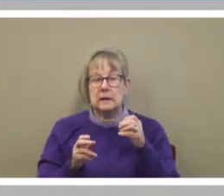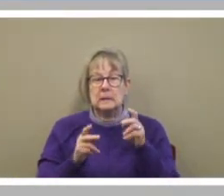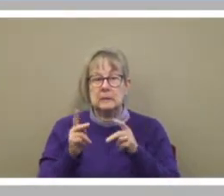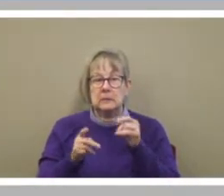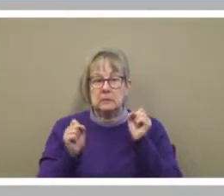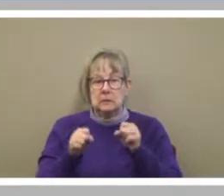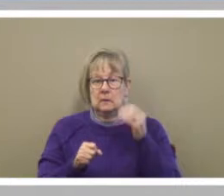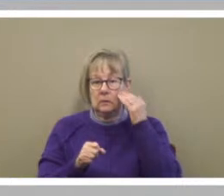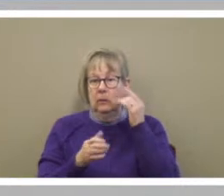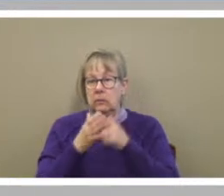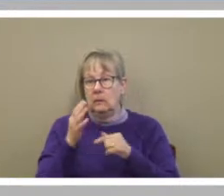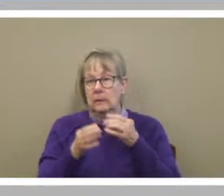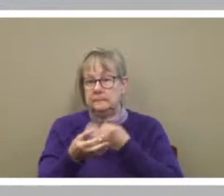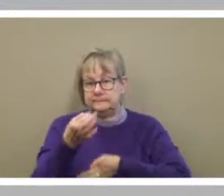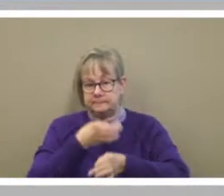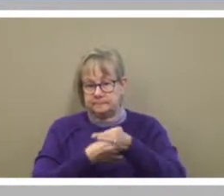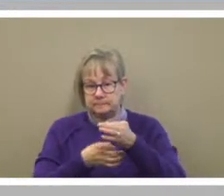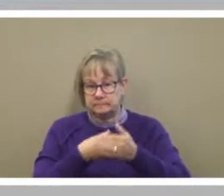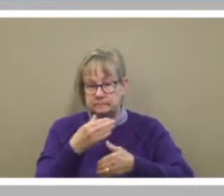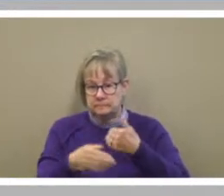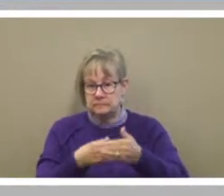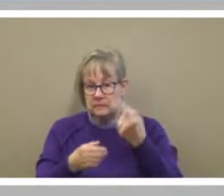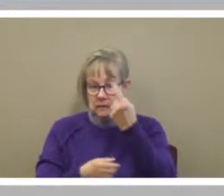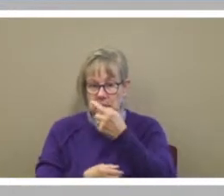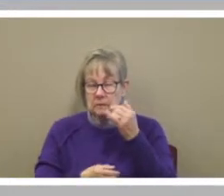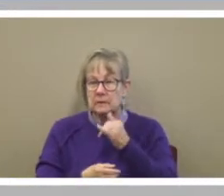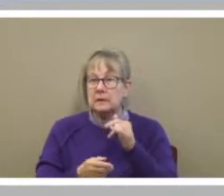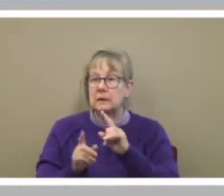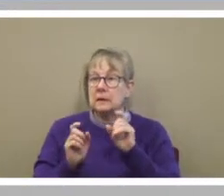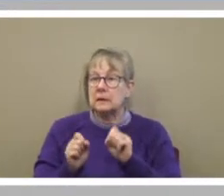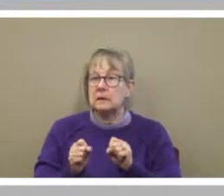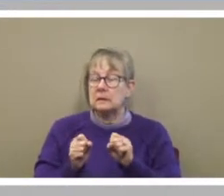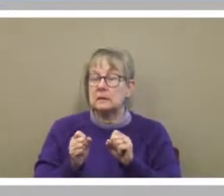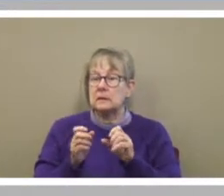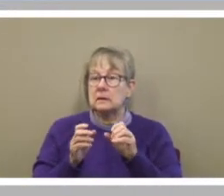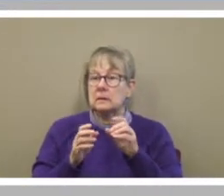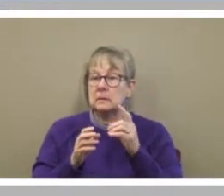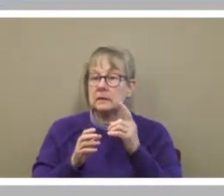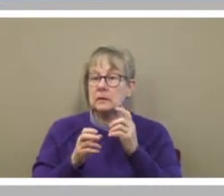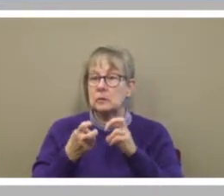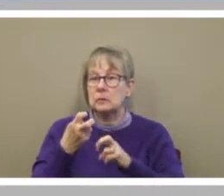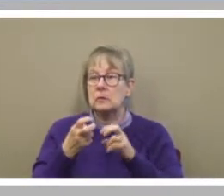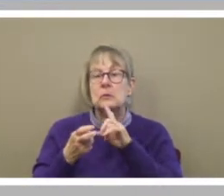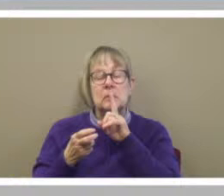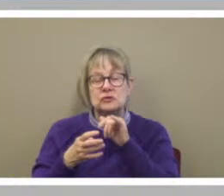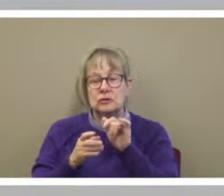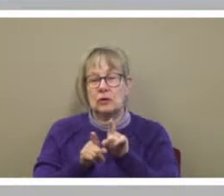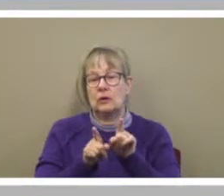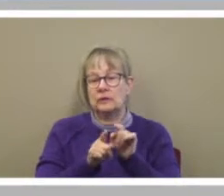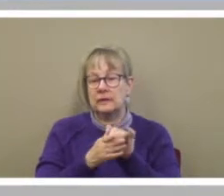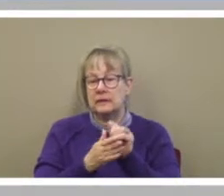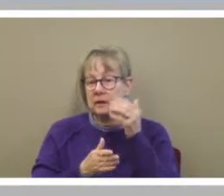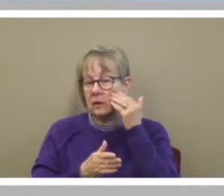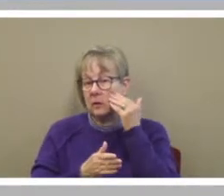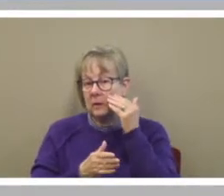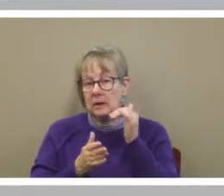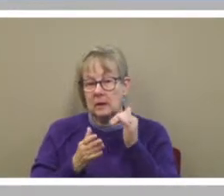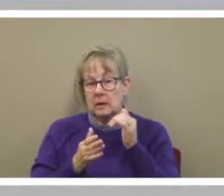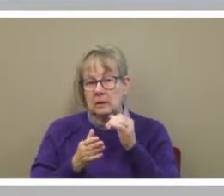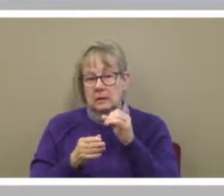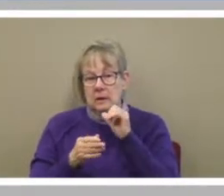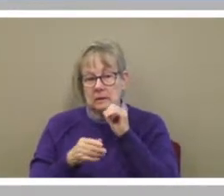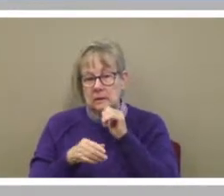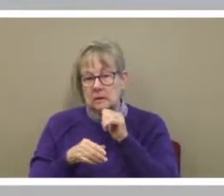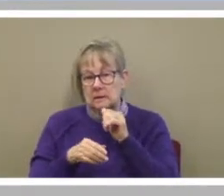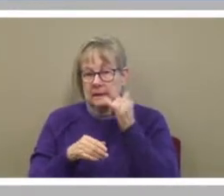is the issue that we get when we're out in community events and community meetings is the issue about scams. We want to make sure that customers are aware that we will not